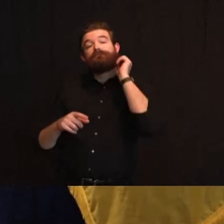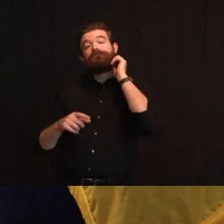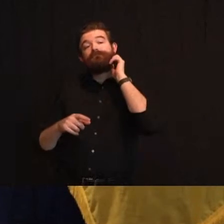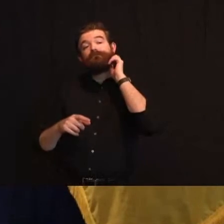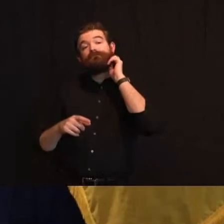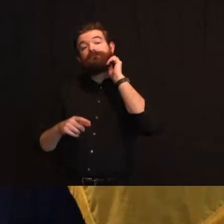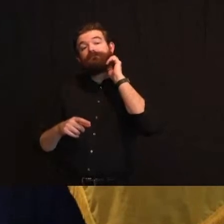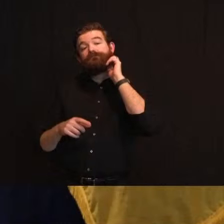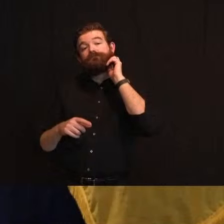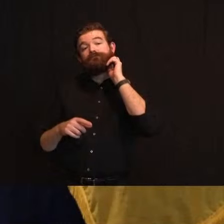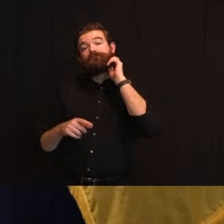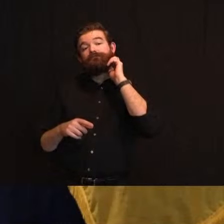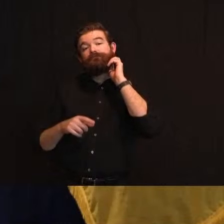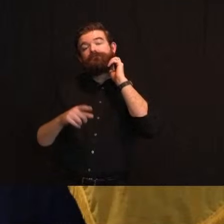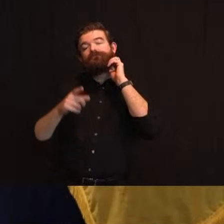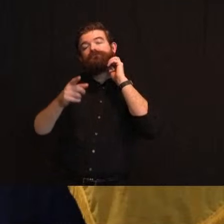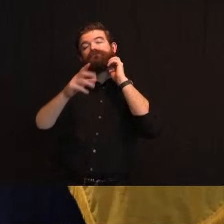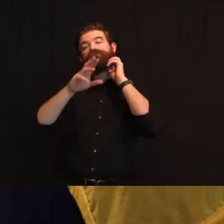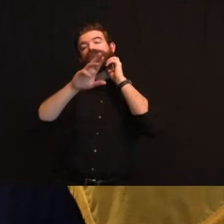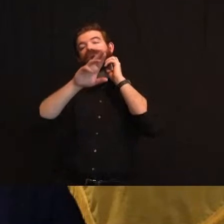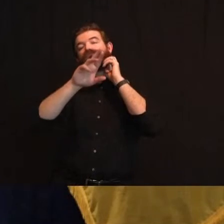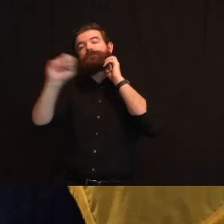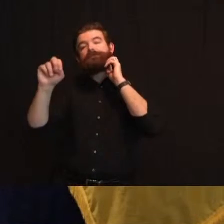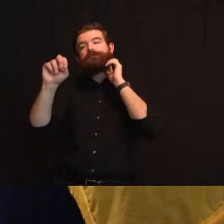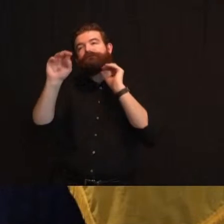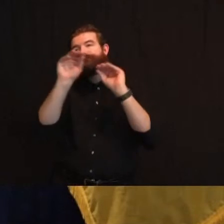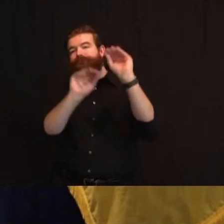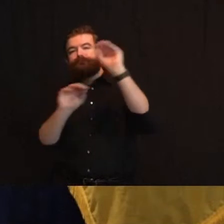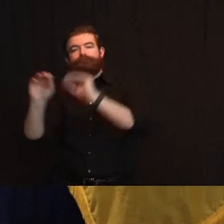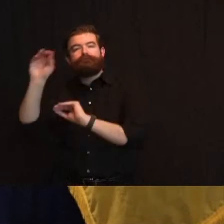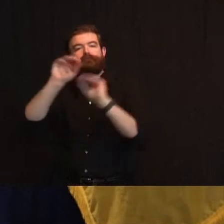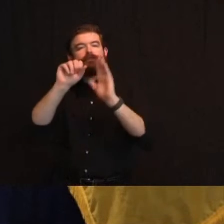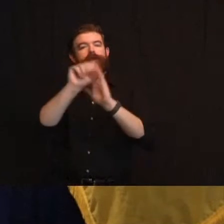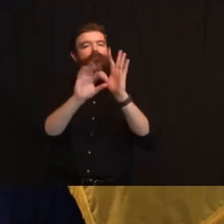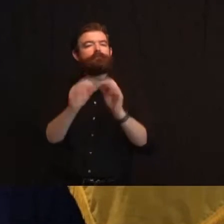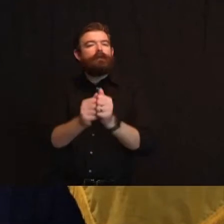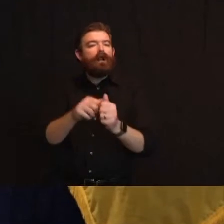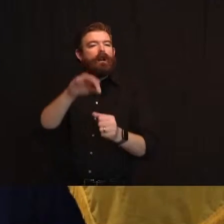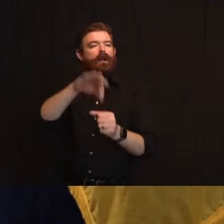February, March is county party conventions to award lines. Yeah. I mean,